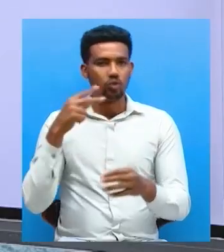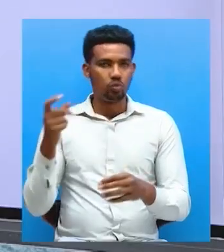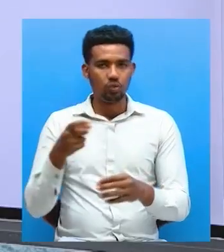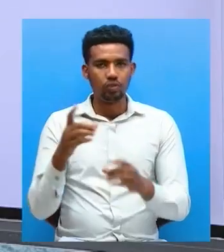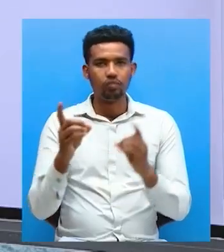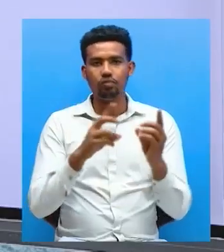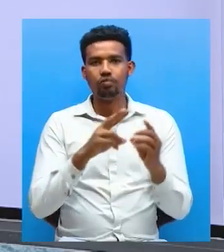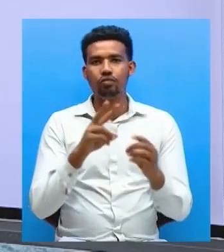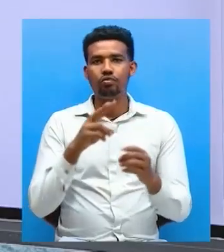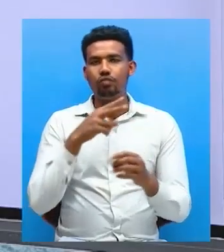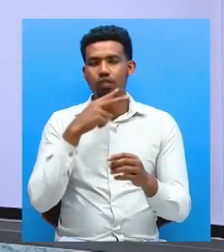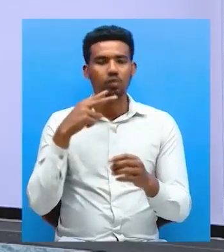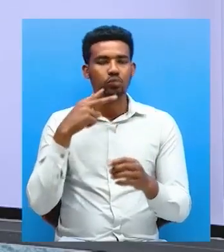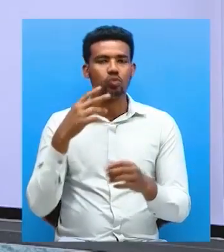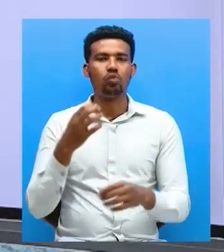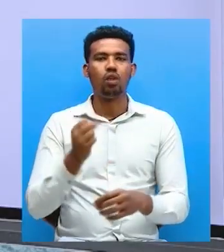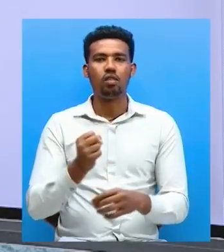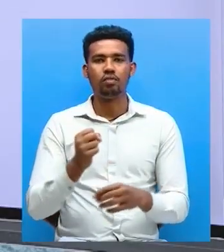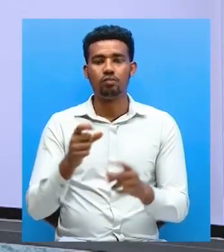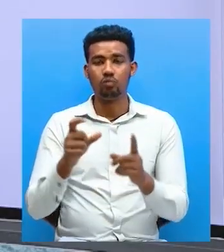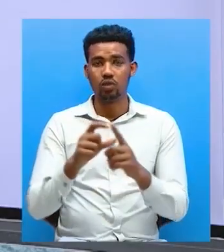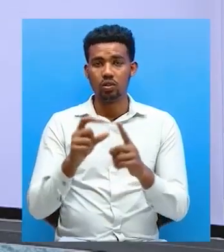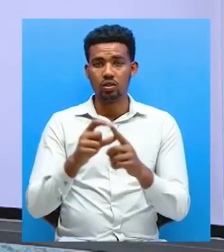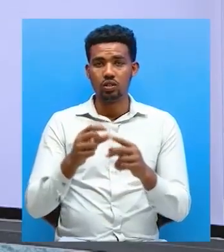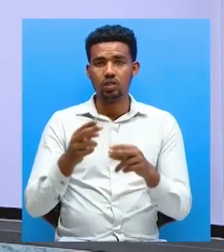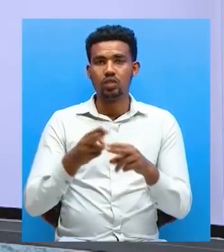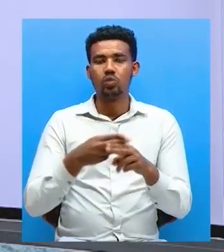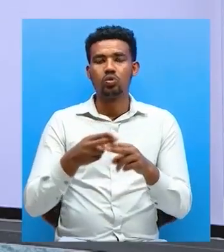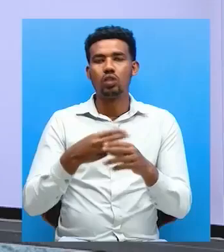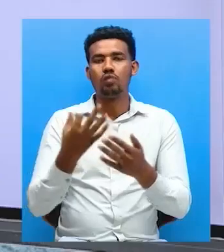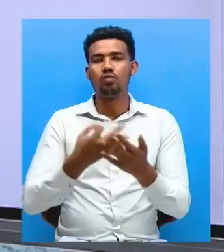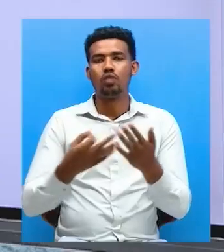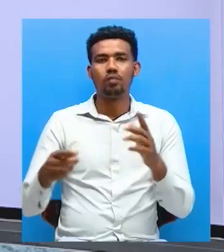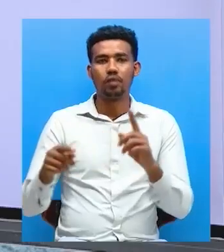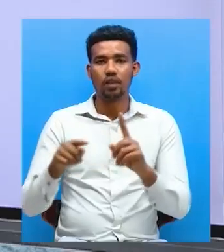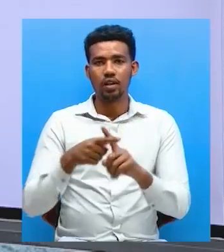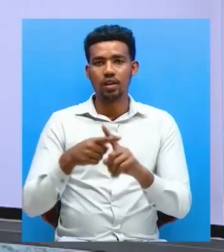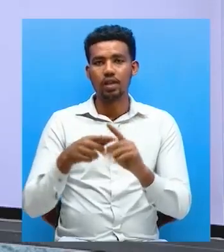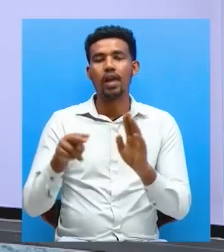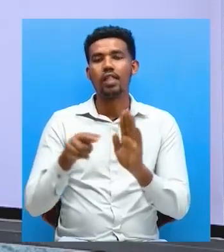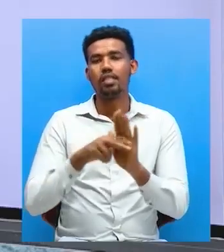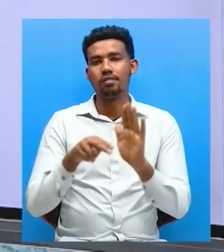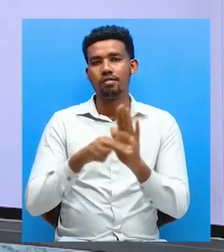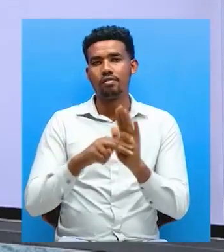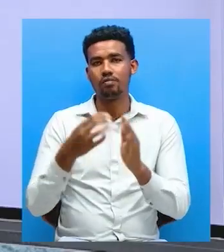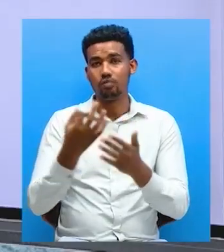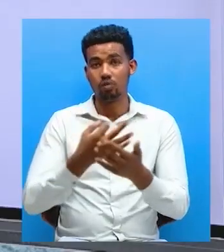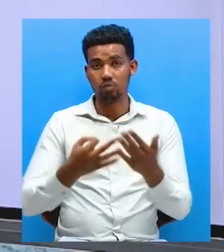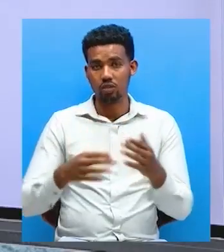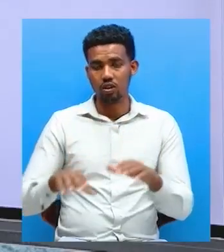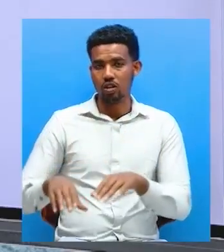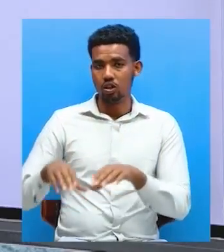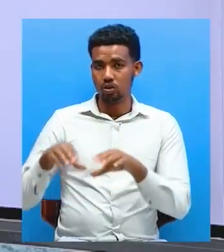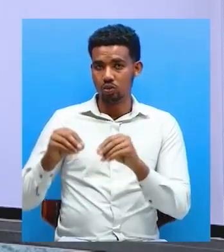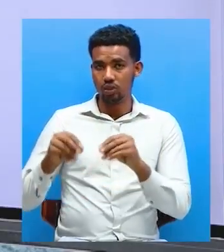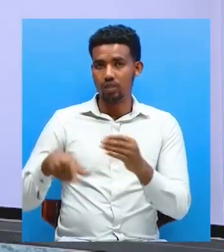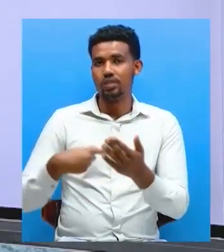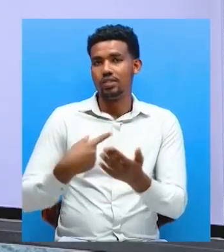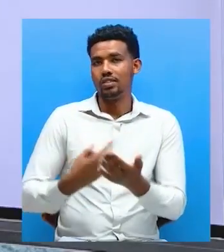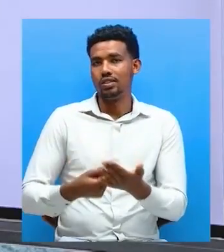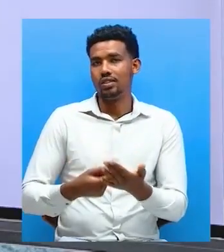do, and verb to have words with their contracted forms with negative form of words. Students,